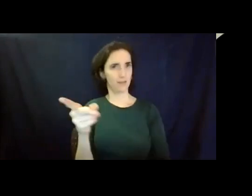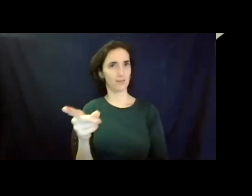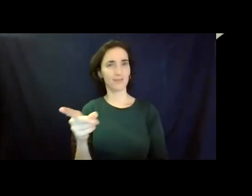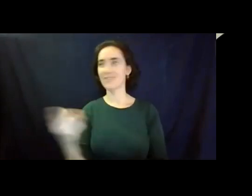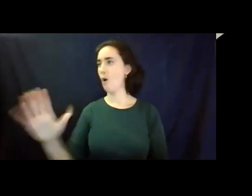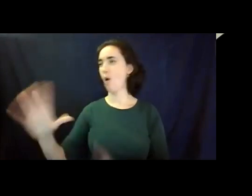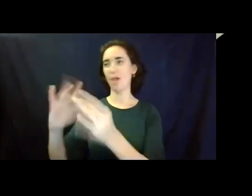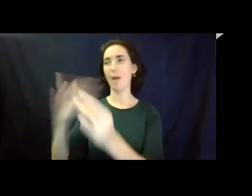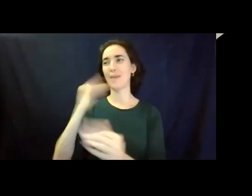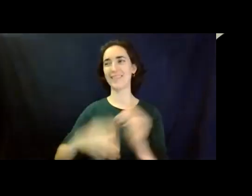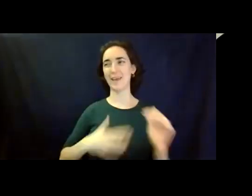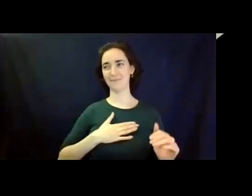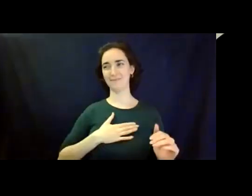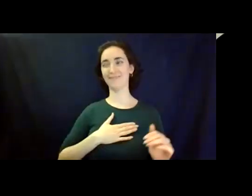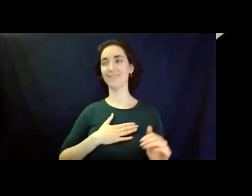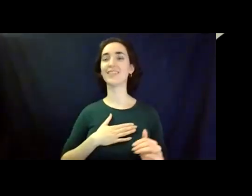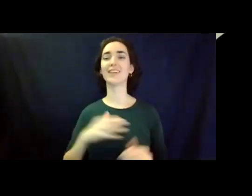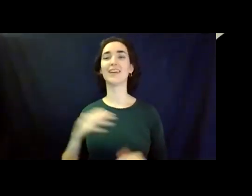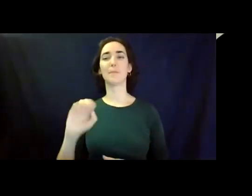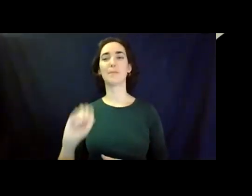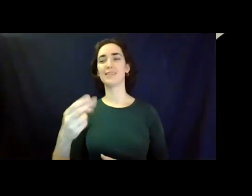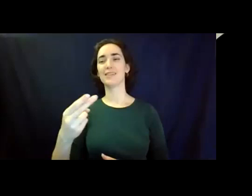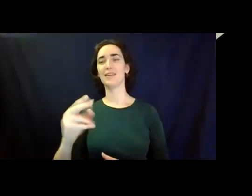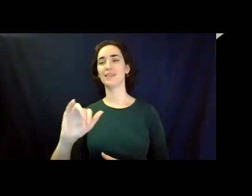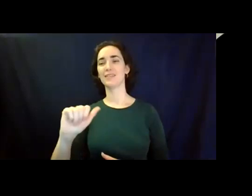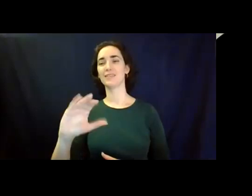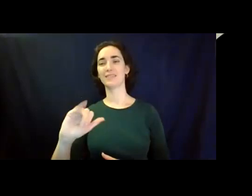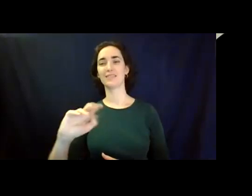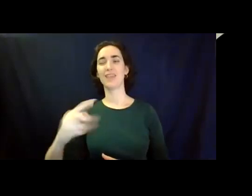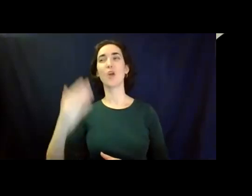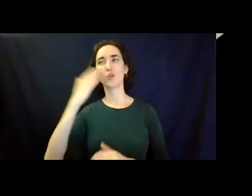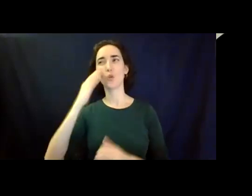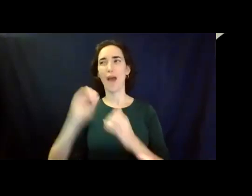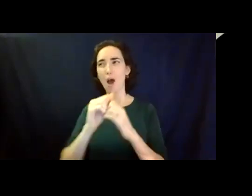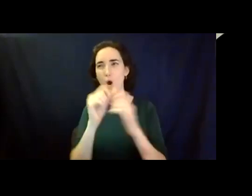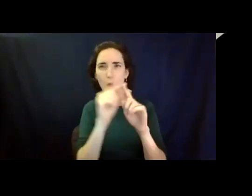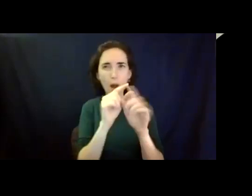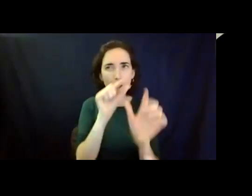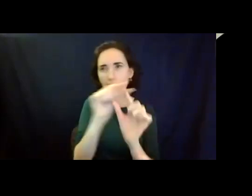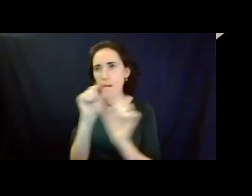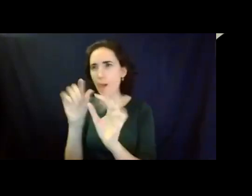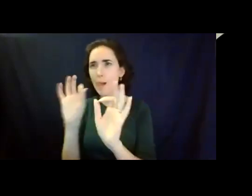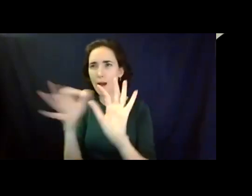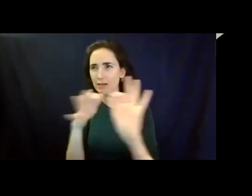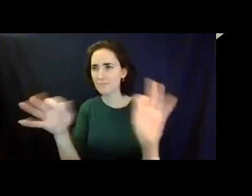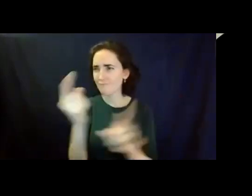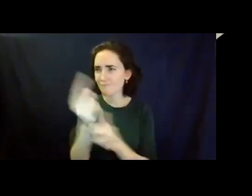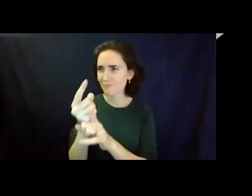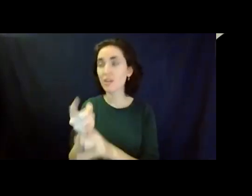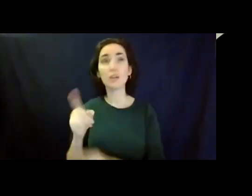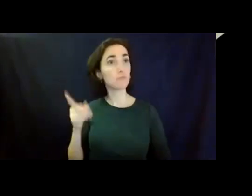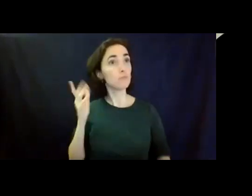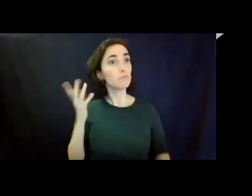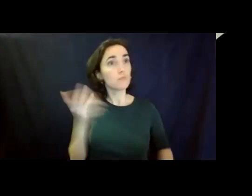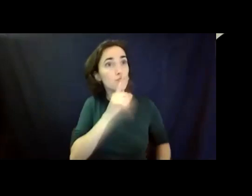could. Ms. Hyacinth has a knack for that. She's got a way with words, I'm telling you. But she's exactly right. I mean, we